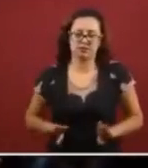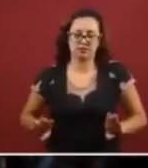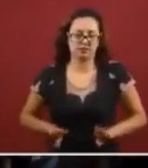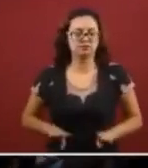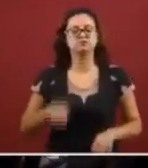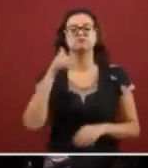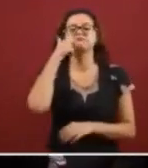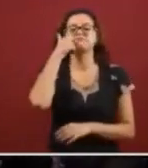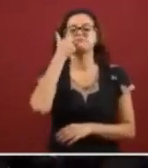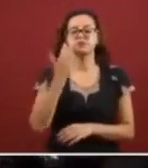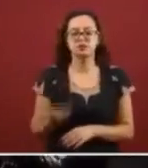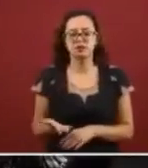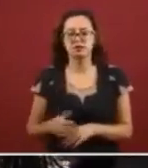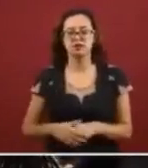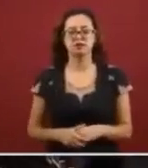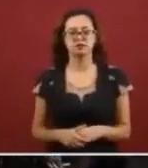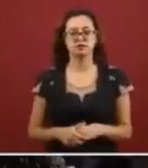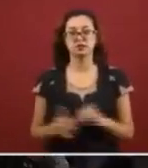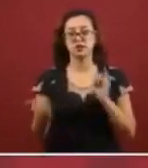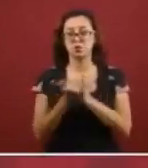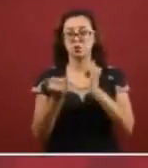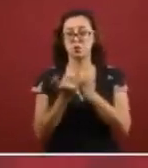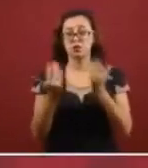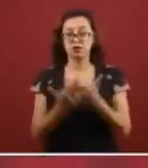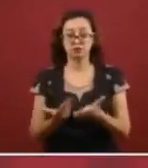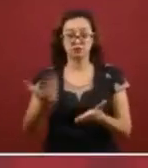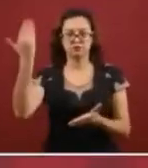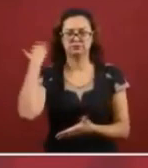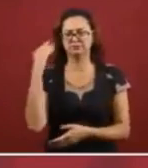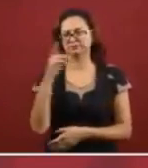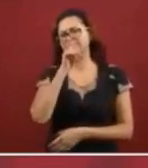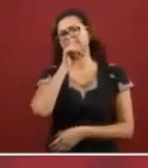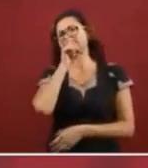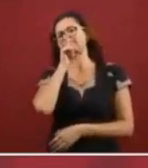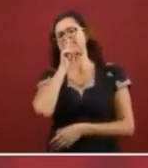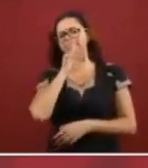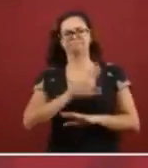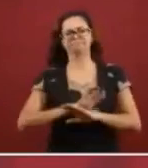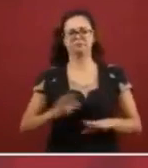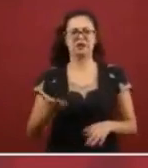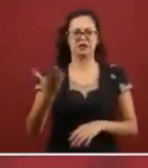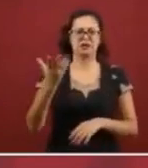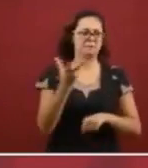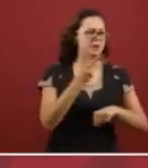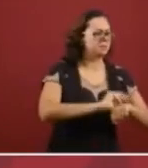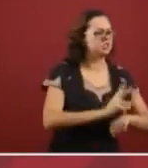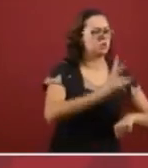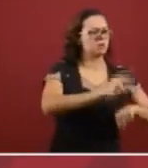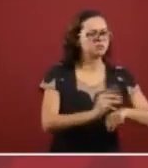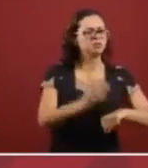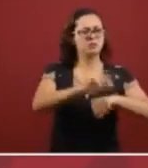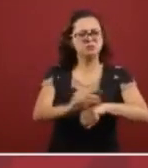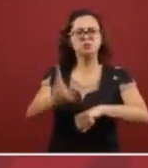Environment. It's not as it was, where they gave permits